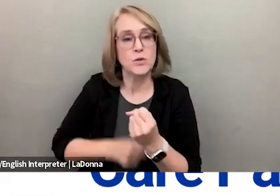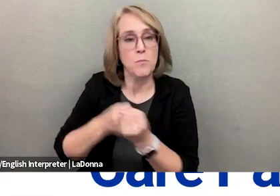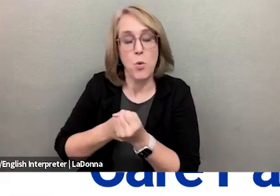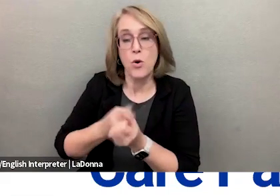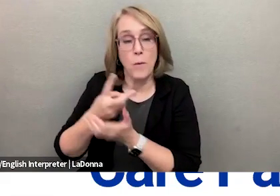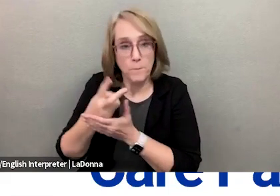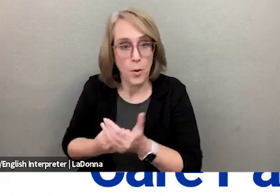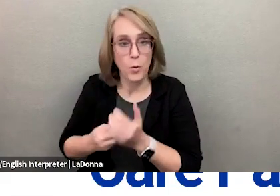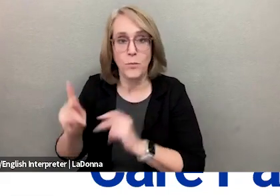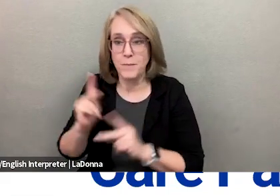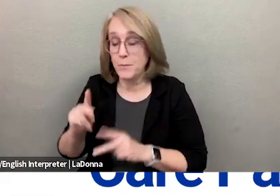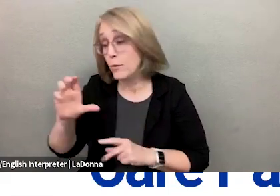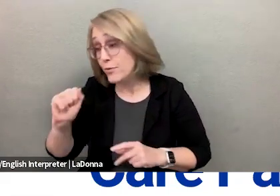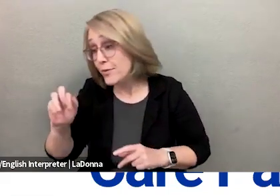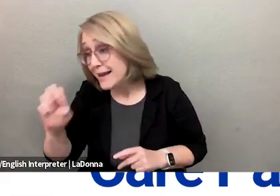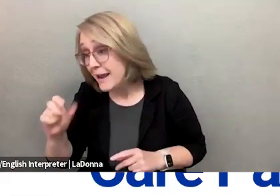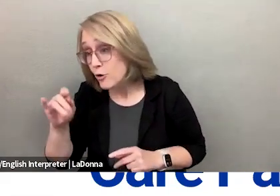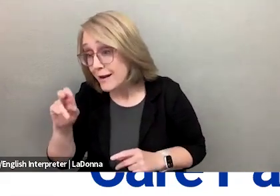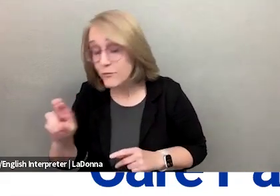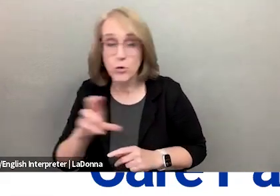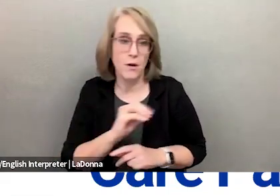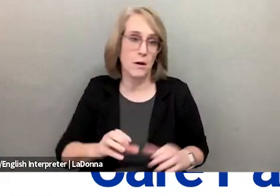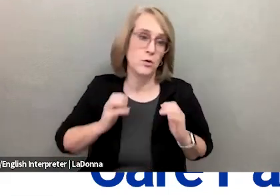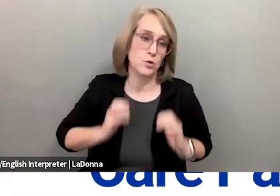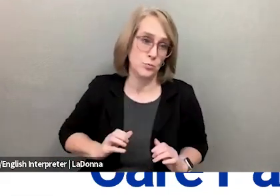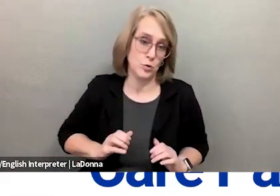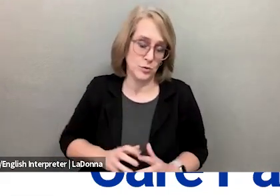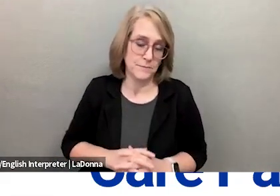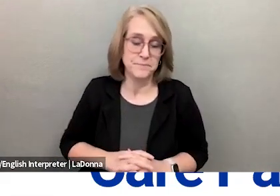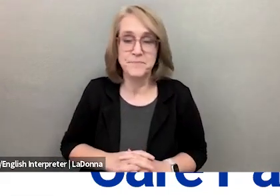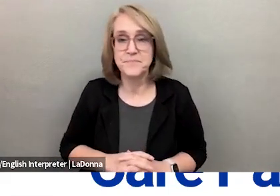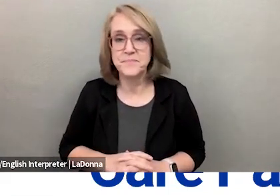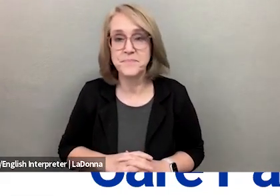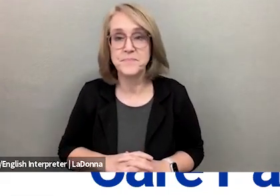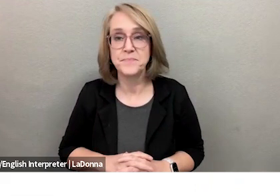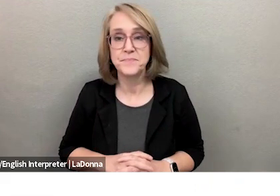workers, caregivers, and consumers within that sector? Next slide, please.